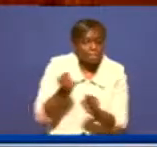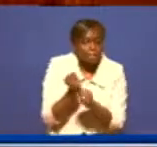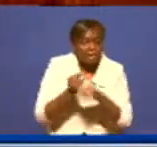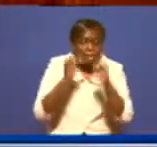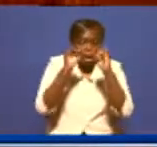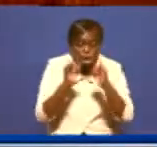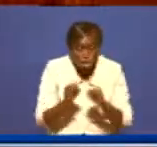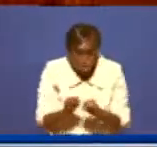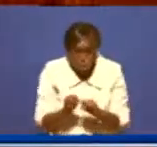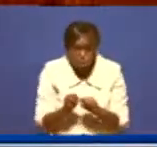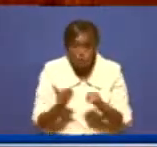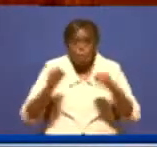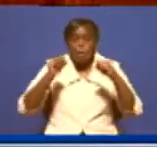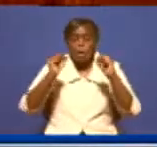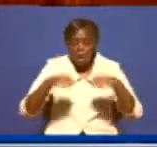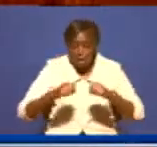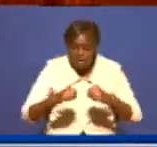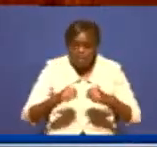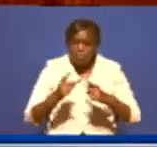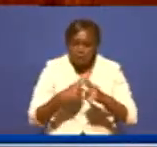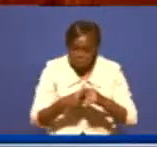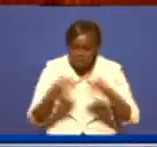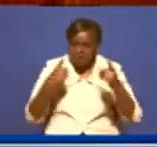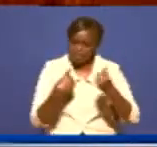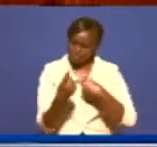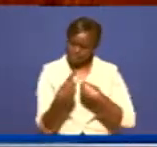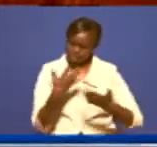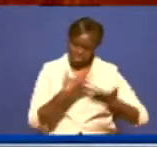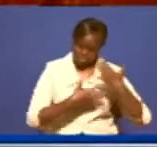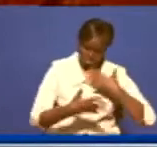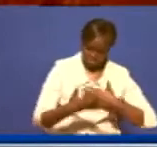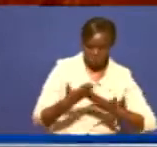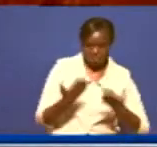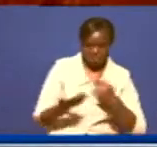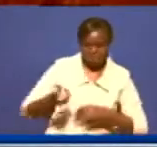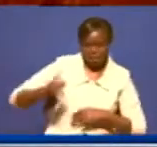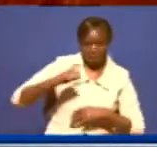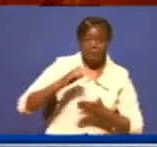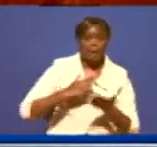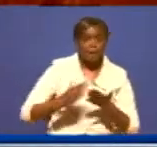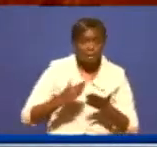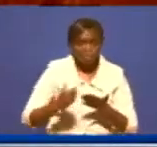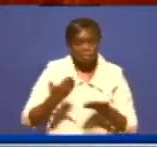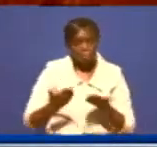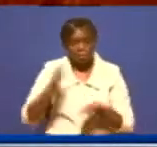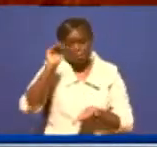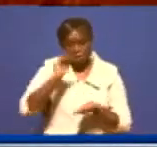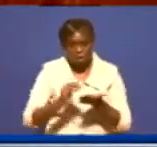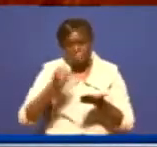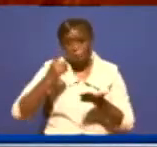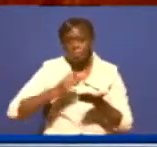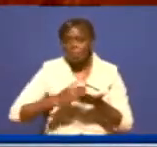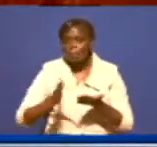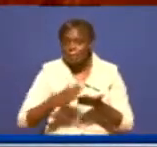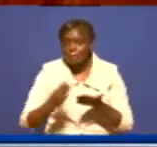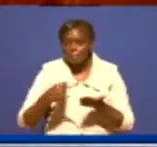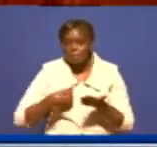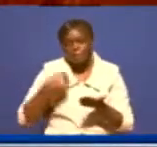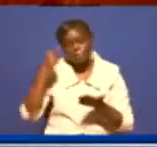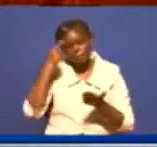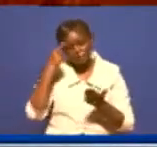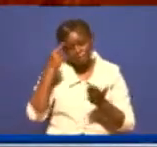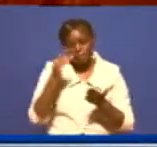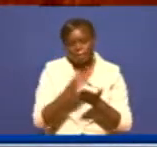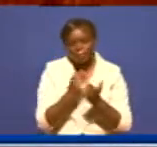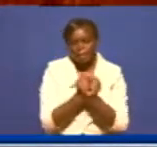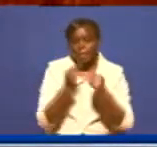that point of time, we can now discuss whether I'm going to increase the rent or reduce the rent. So, Madam Speaker, I think this Section